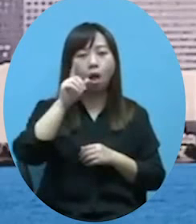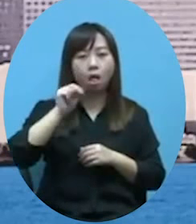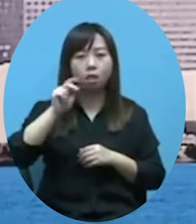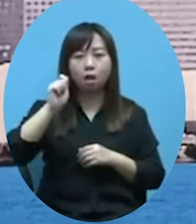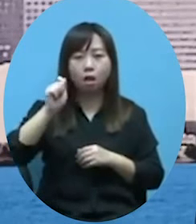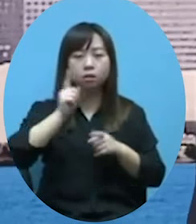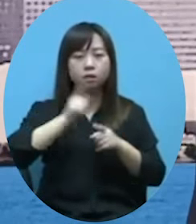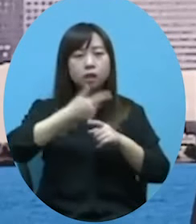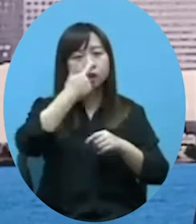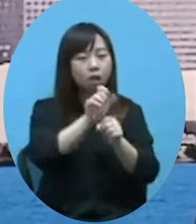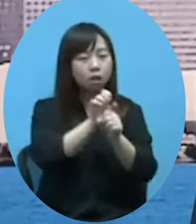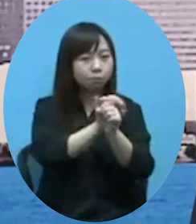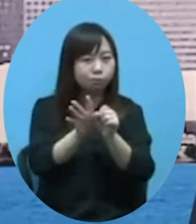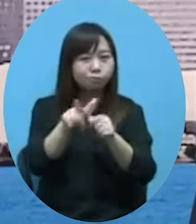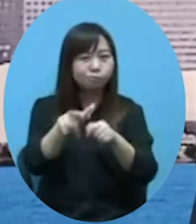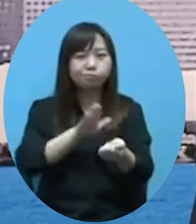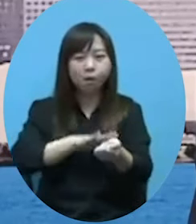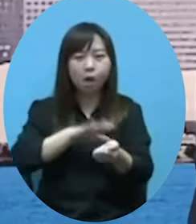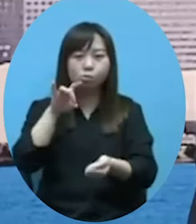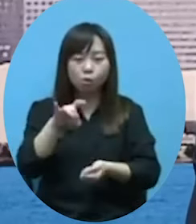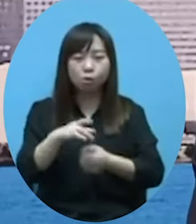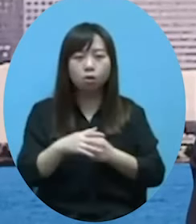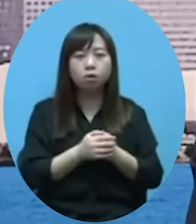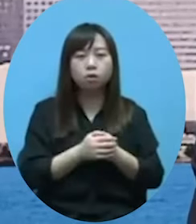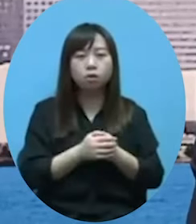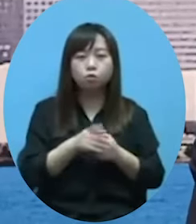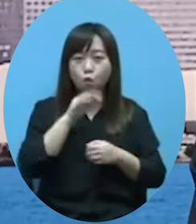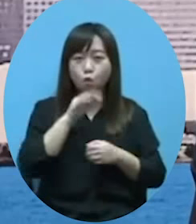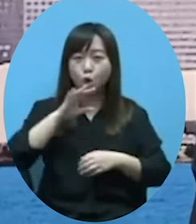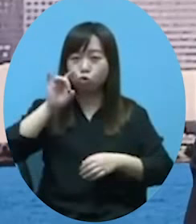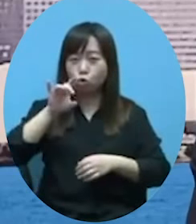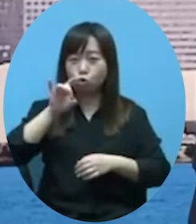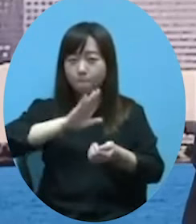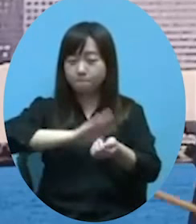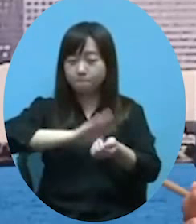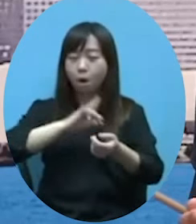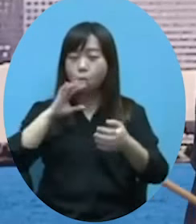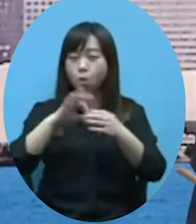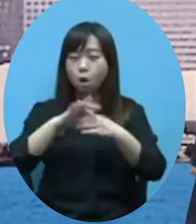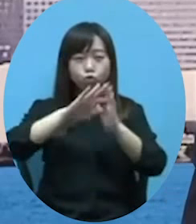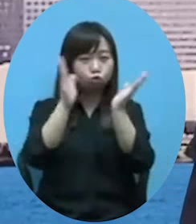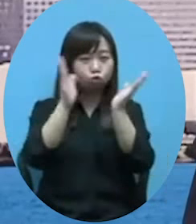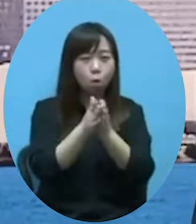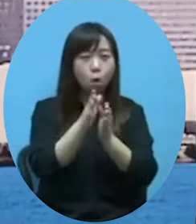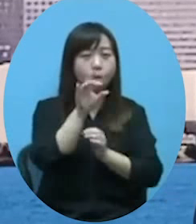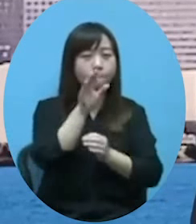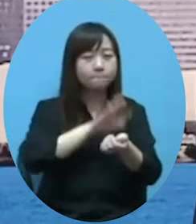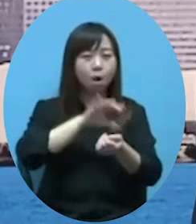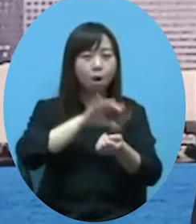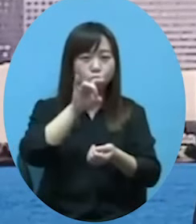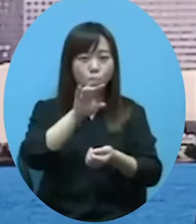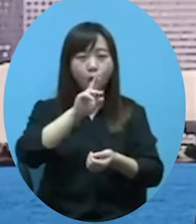basic virologyis all rna virusthey willbutateit's justwaiting for timethat's why i saidthe